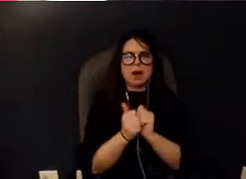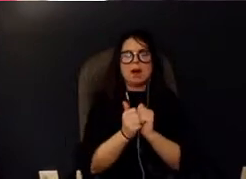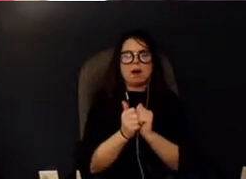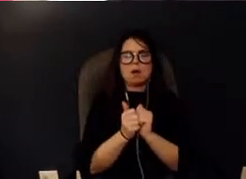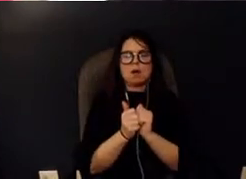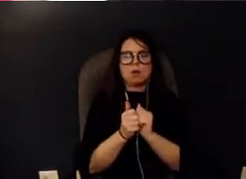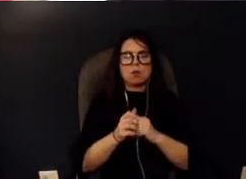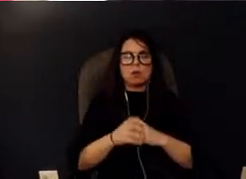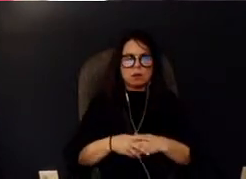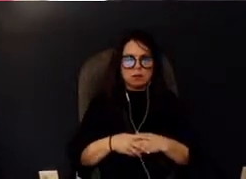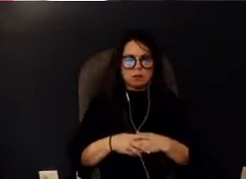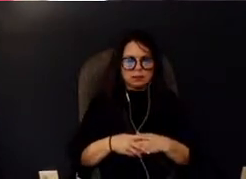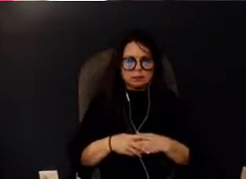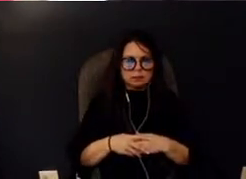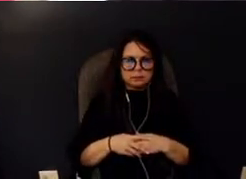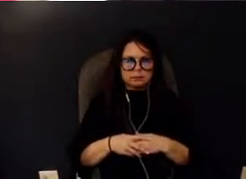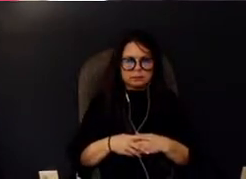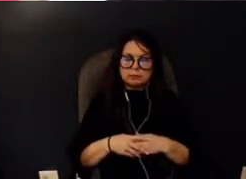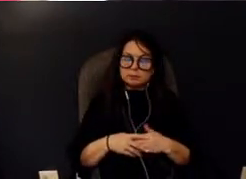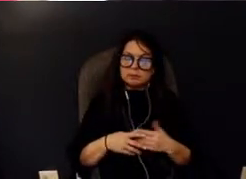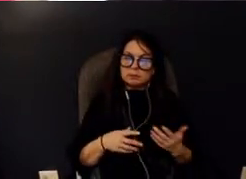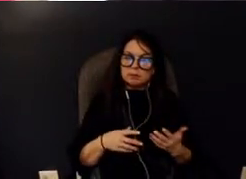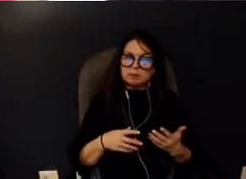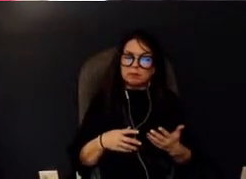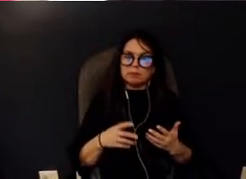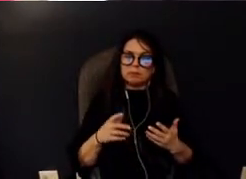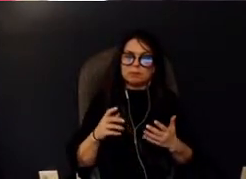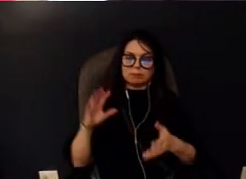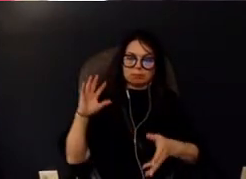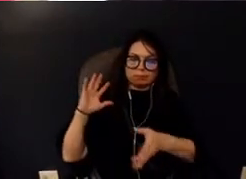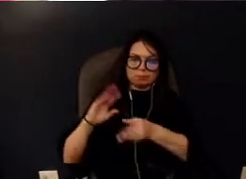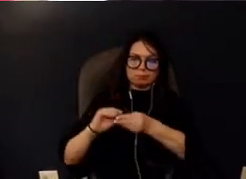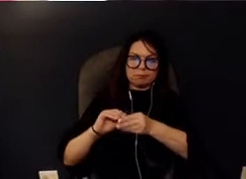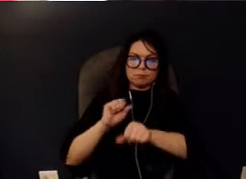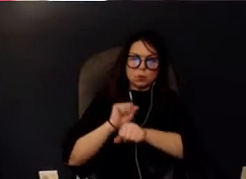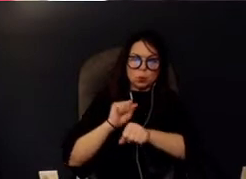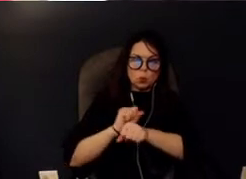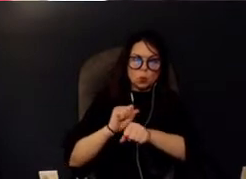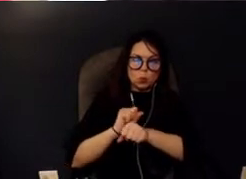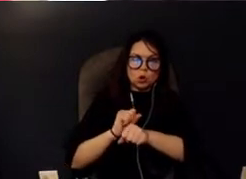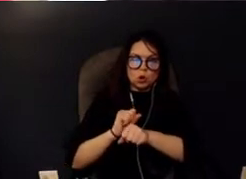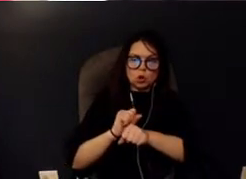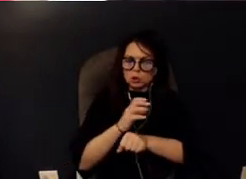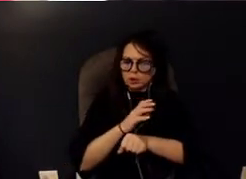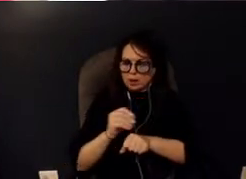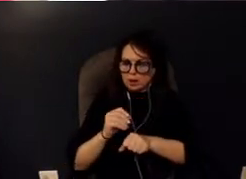the work and the amendments we have passed last 7 days,